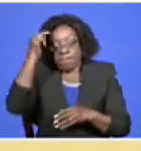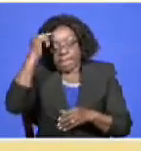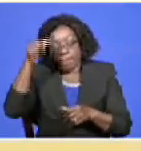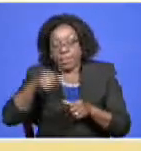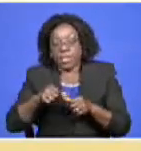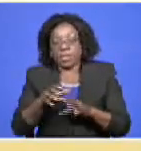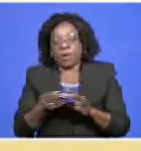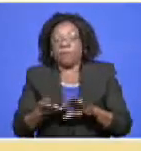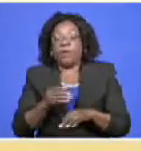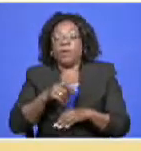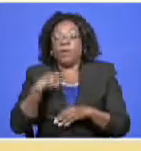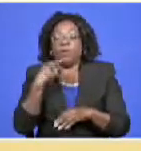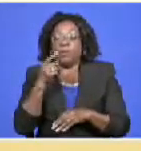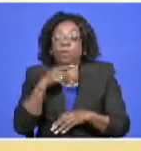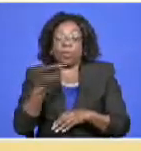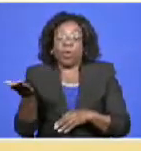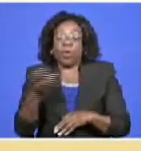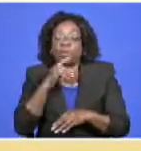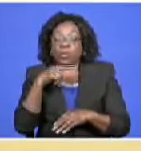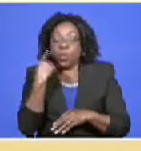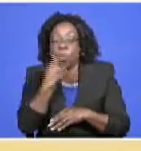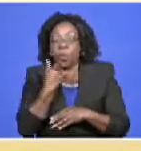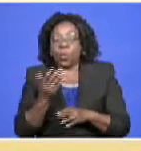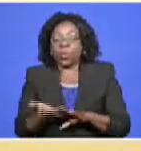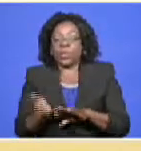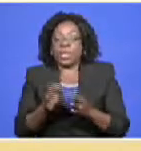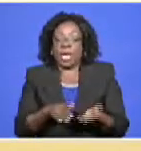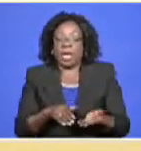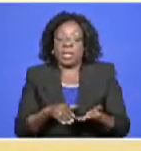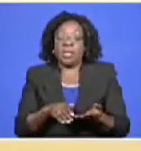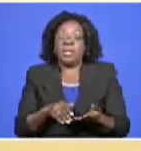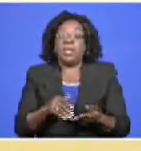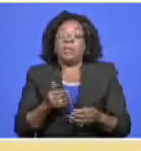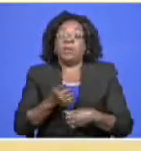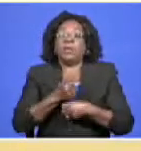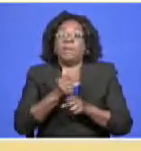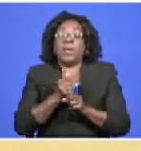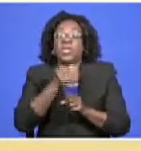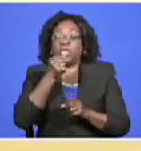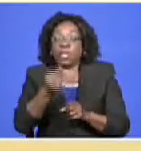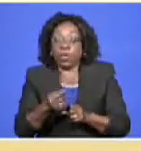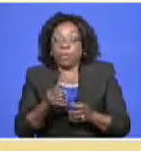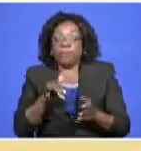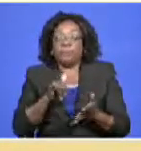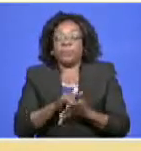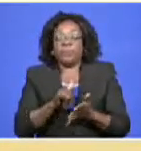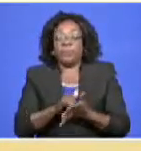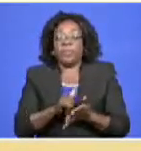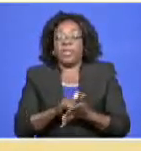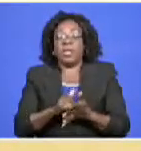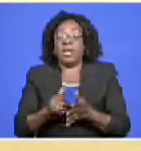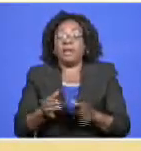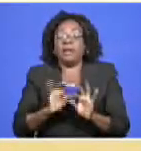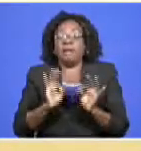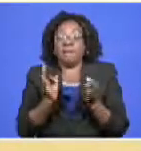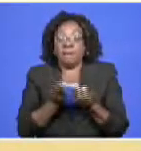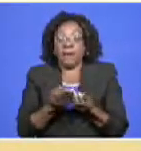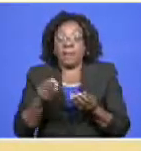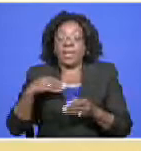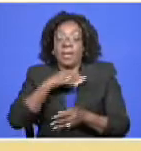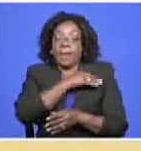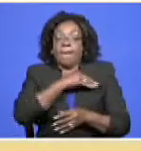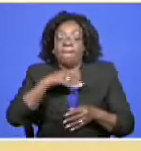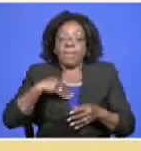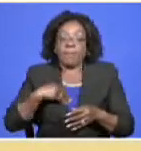members are aware of what is happening. Discussion circulating of a mass burial is not true, it is